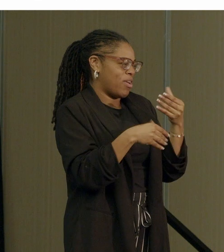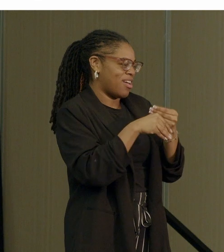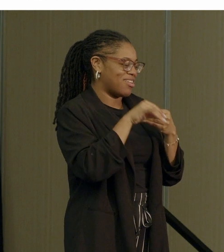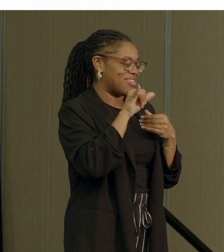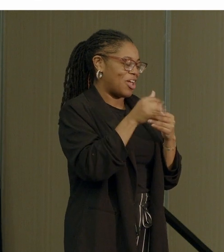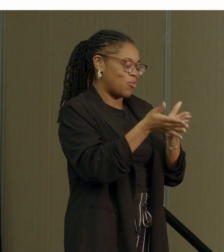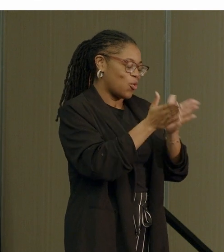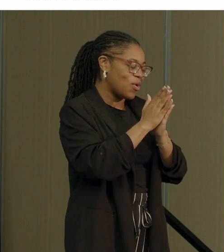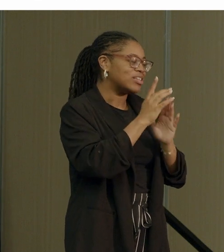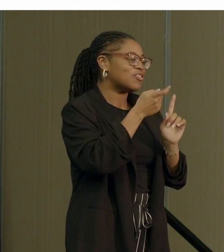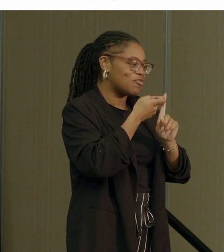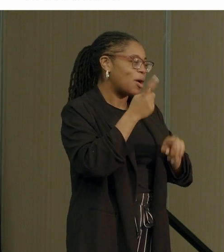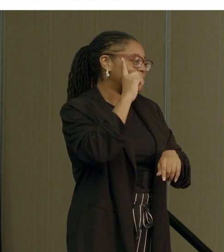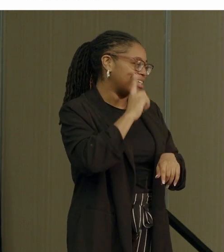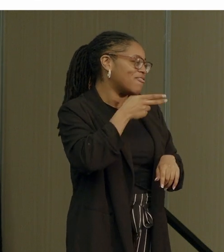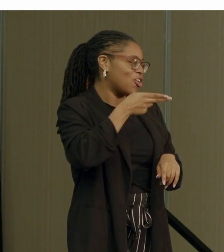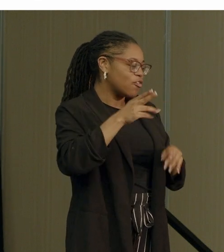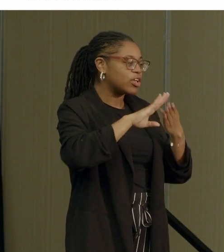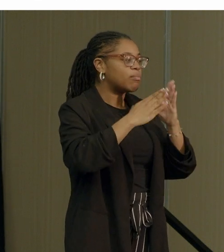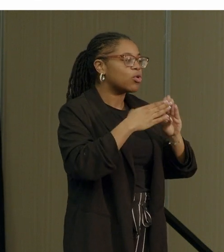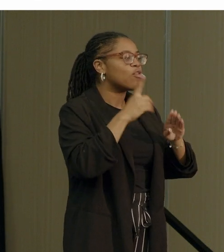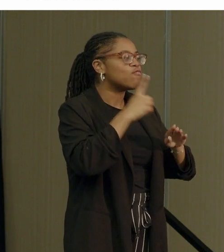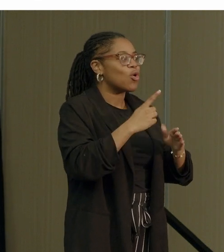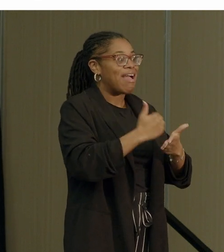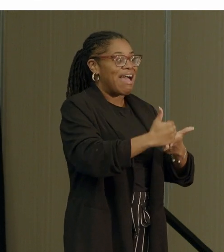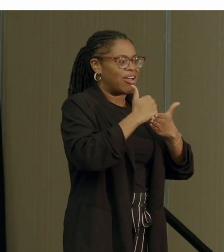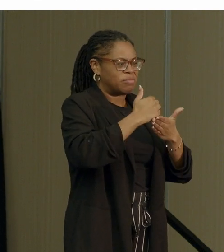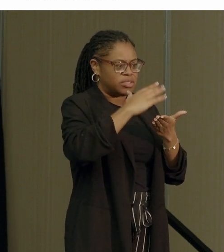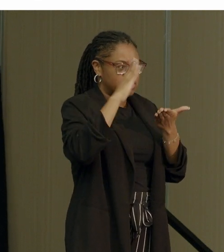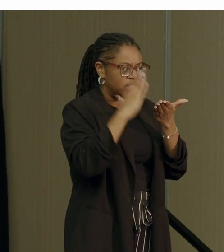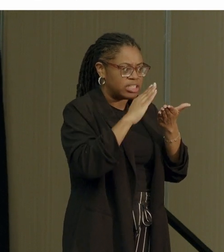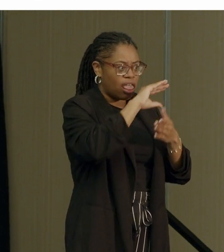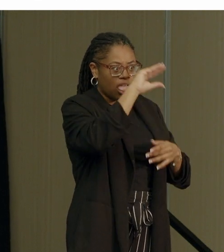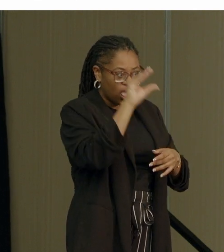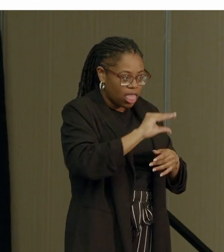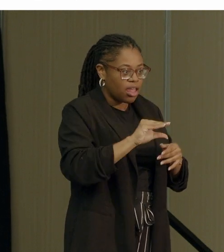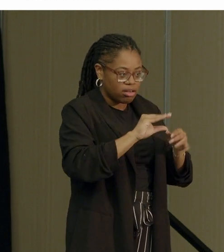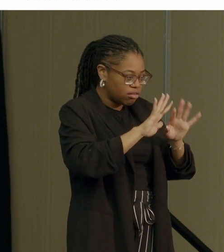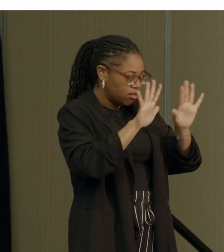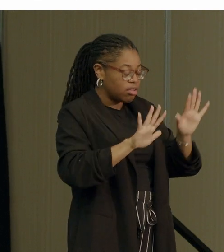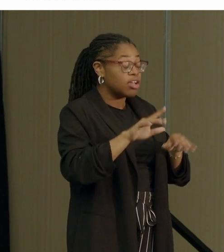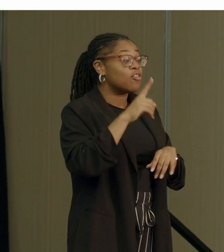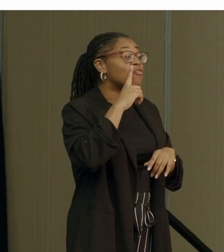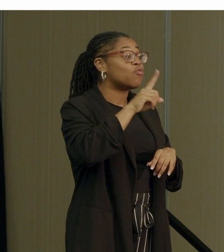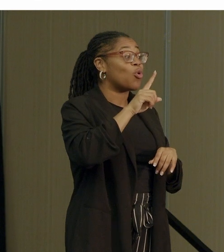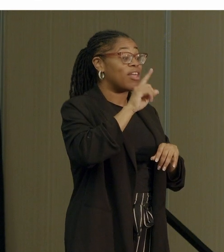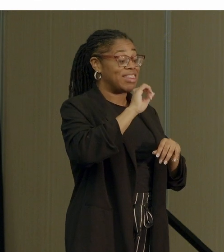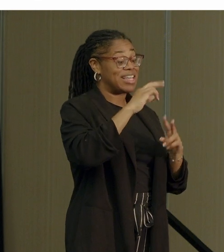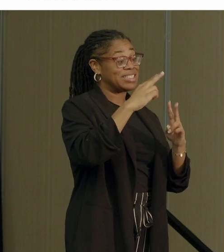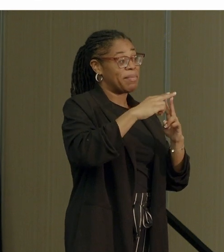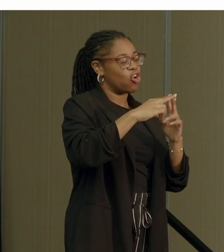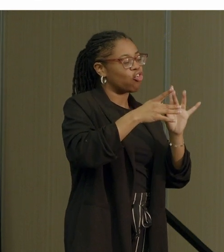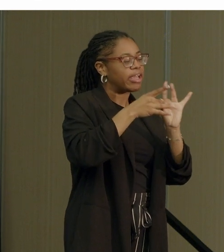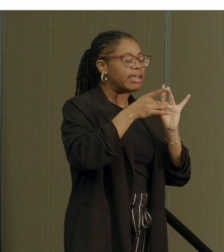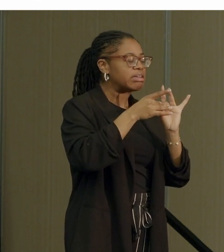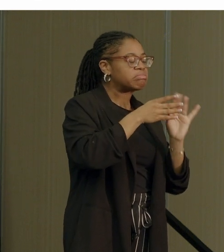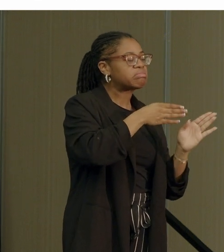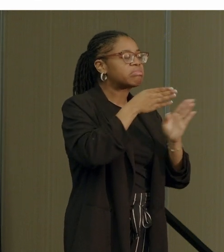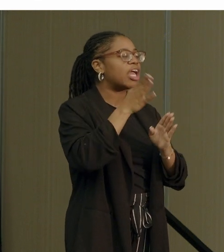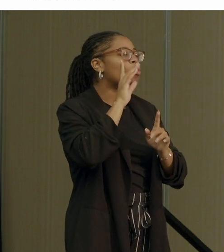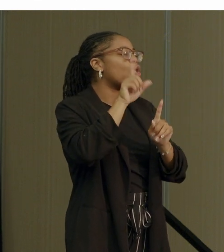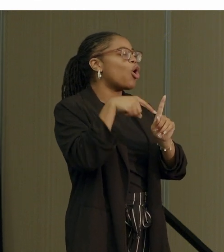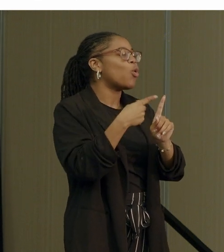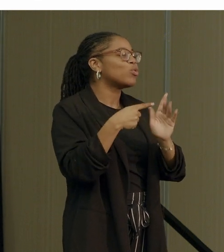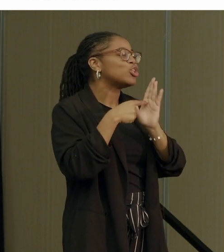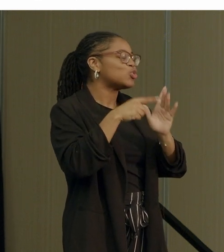a request from our deaf and hard of hearing community to help reduce the visual clutter in meetings. Unlike the tile pairing, this layout option will only show for you, so